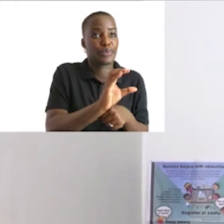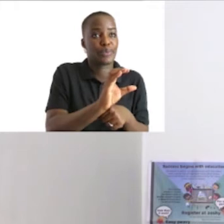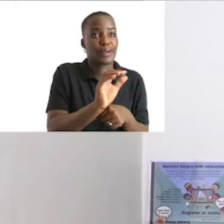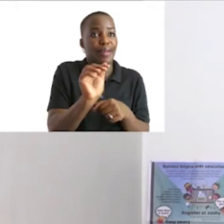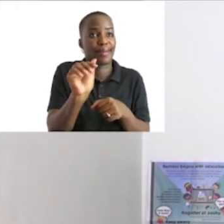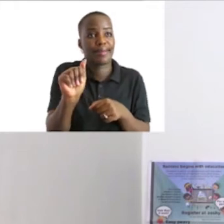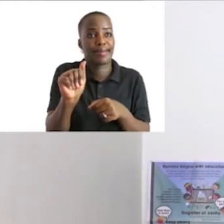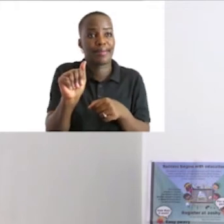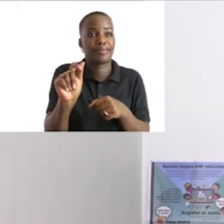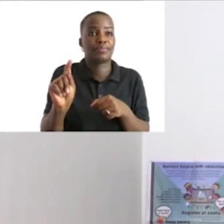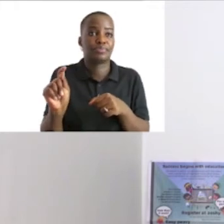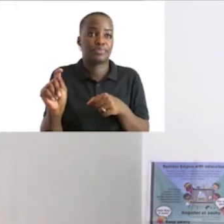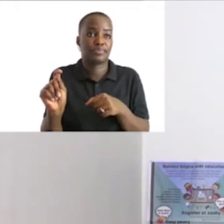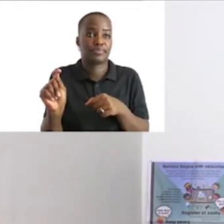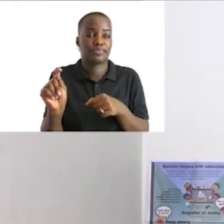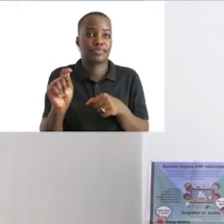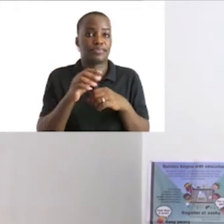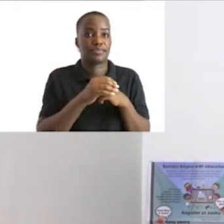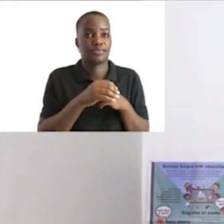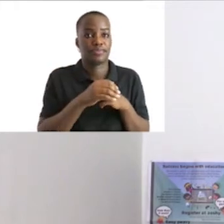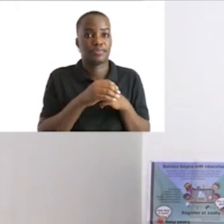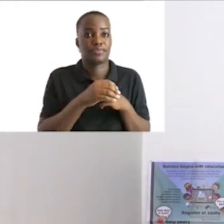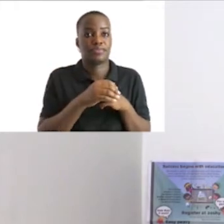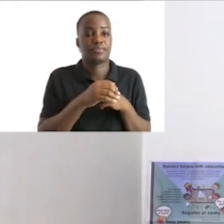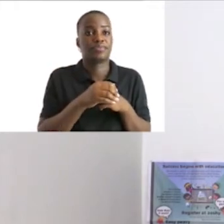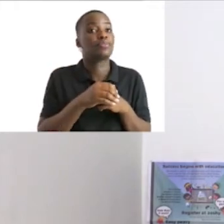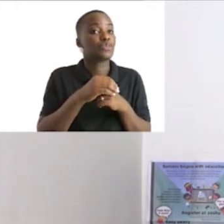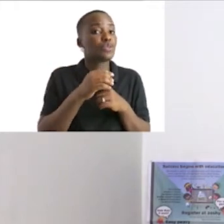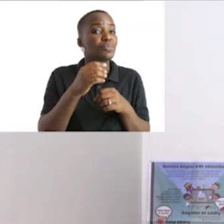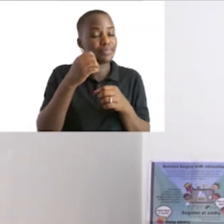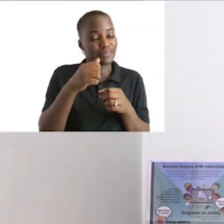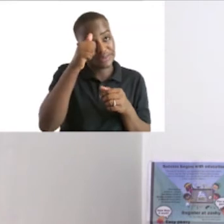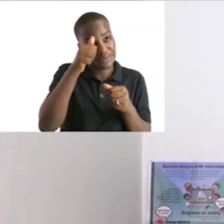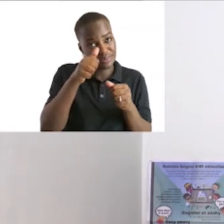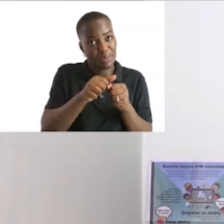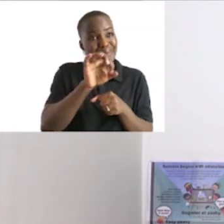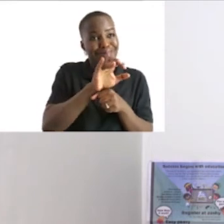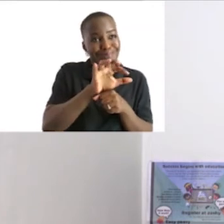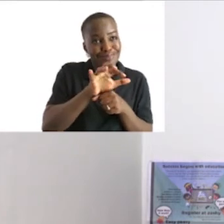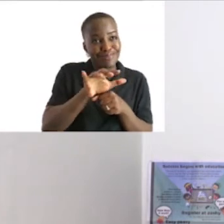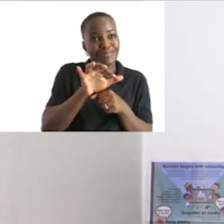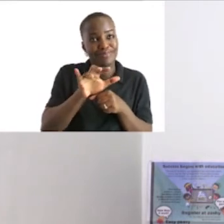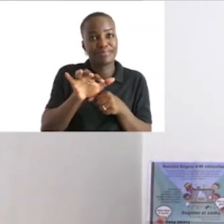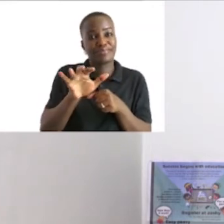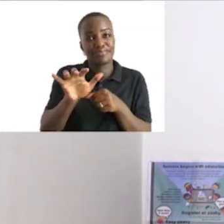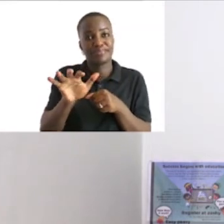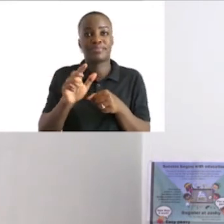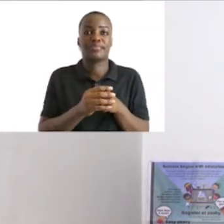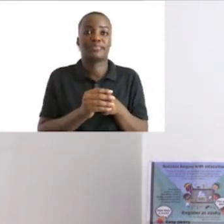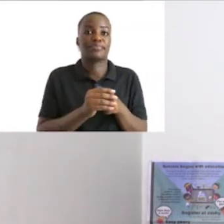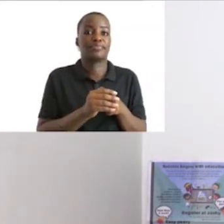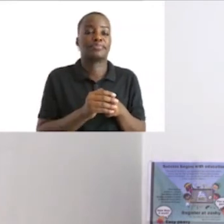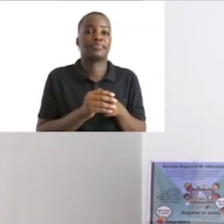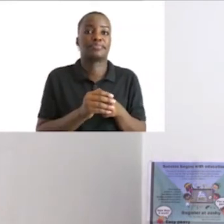a, t. So as we are moving, we need to sound the word. Let's try.